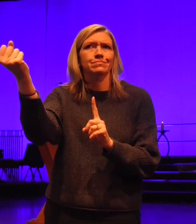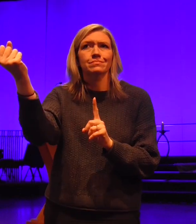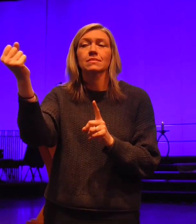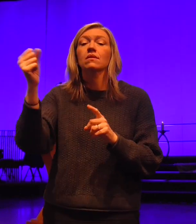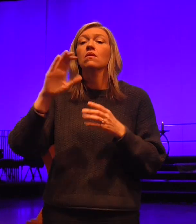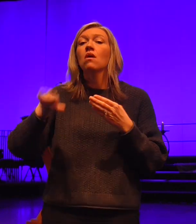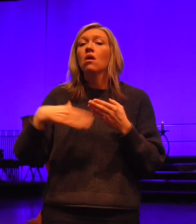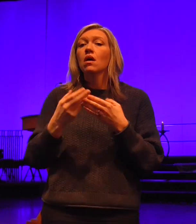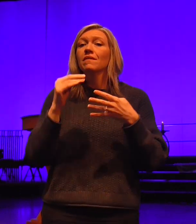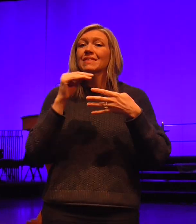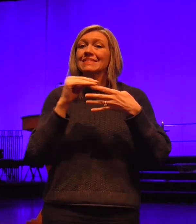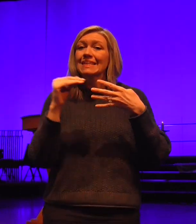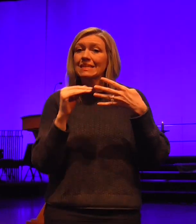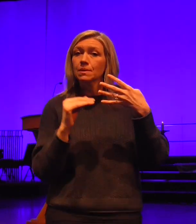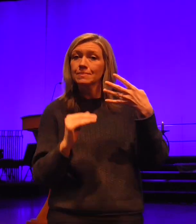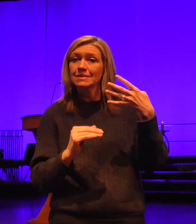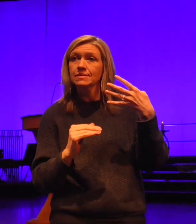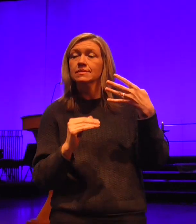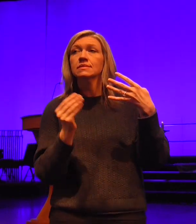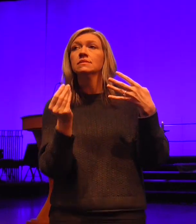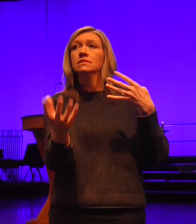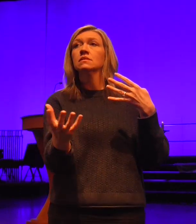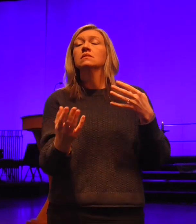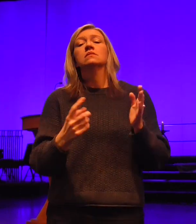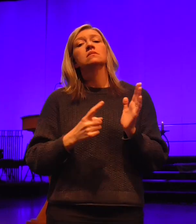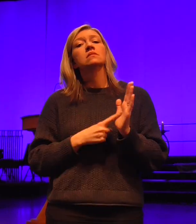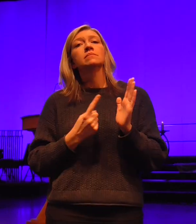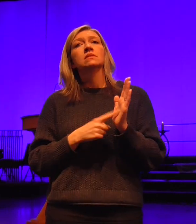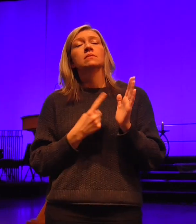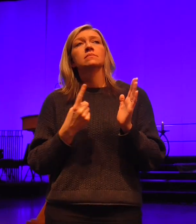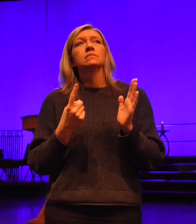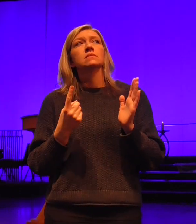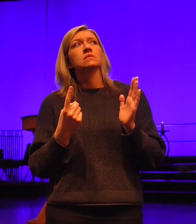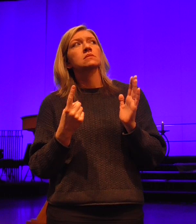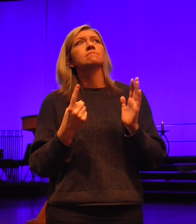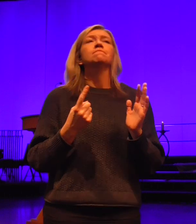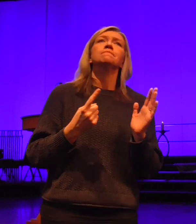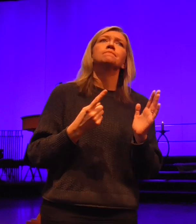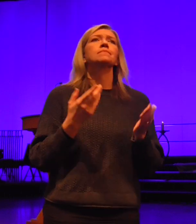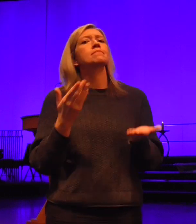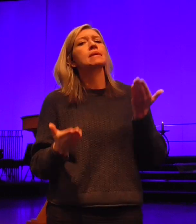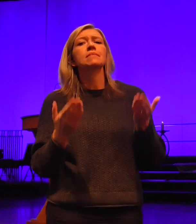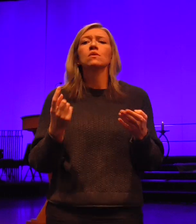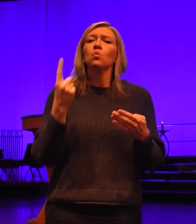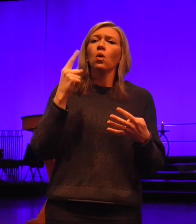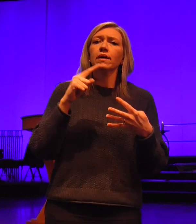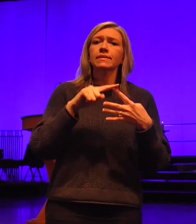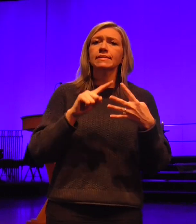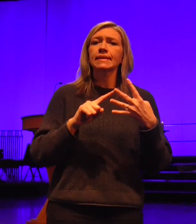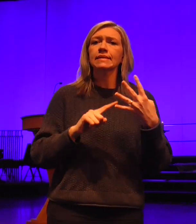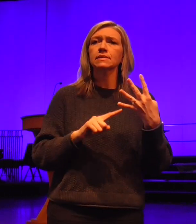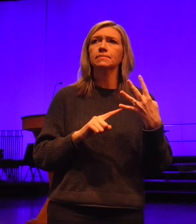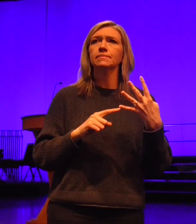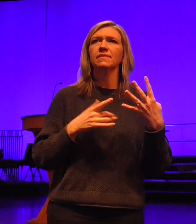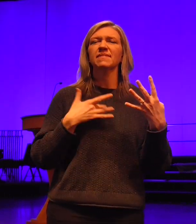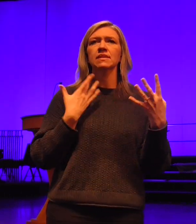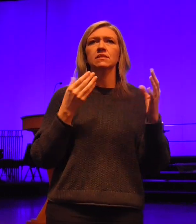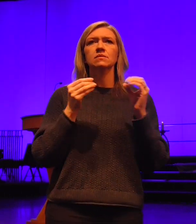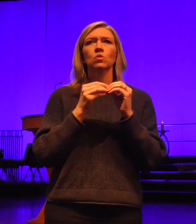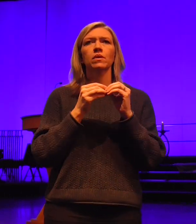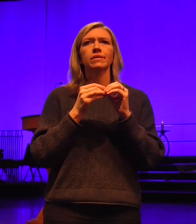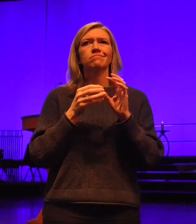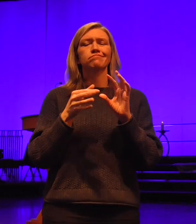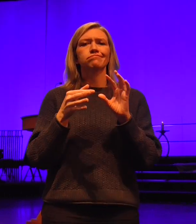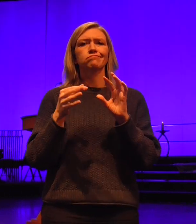I do want to say that there are times where there may be one kingdom that kind of resonates with us through our